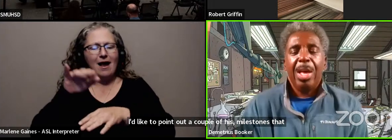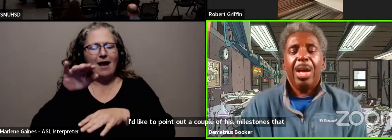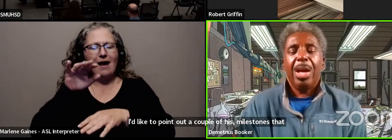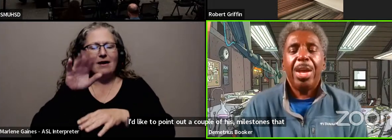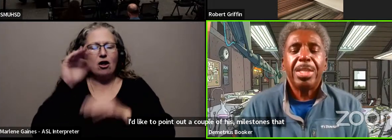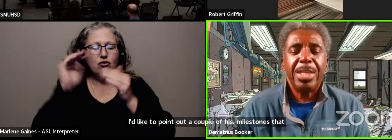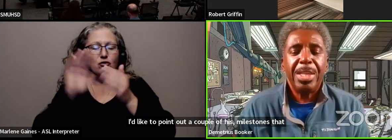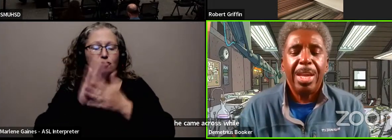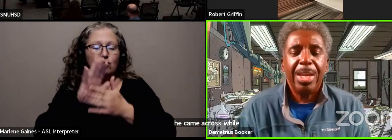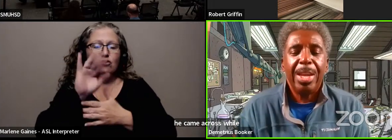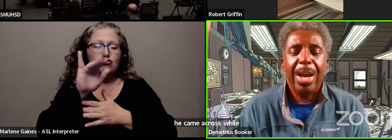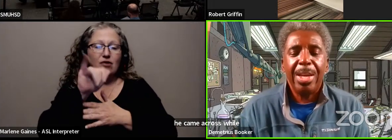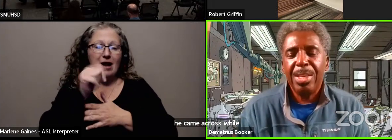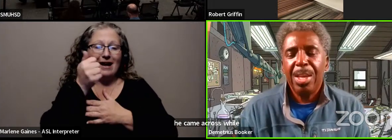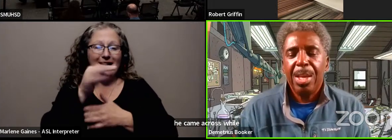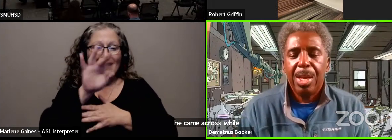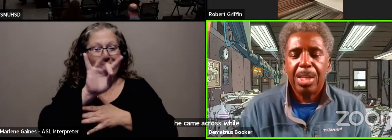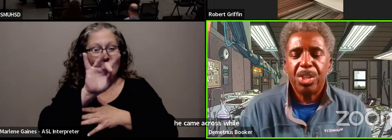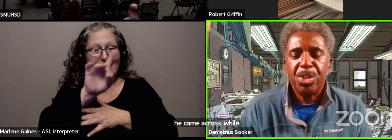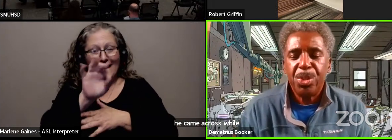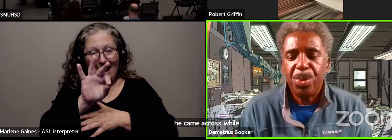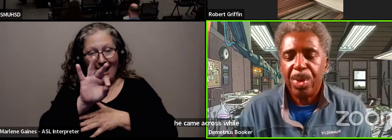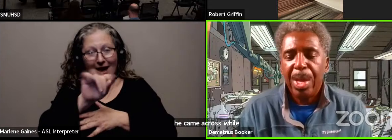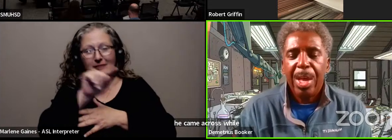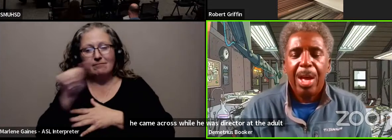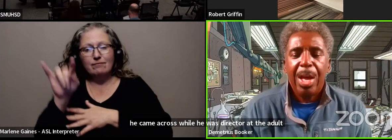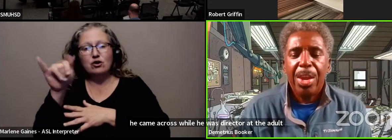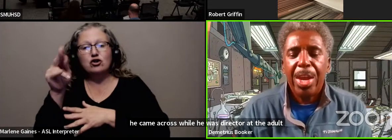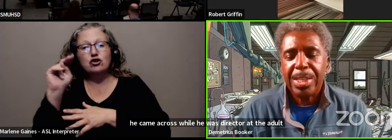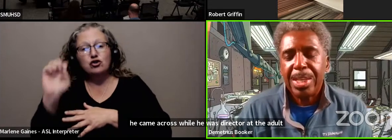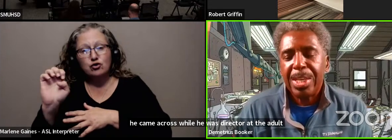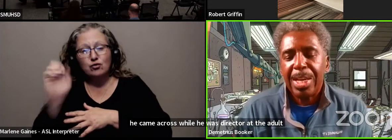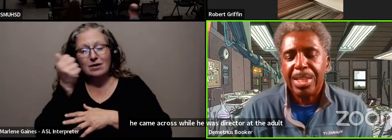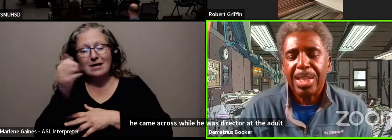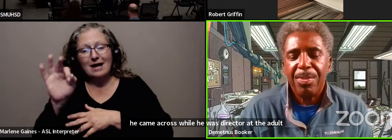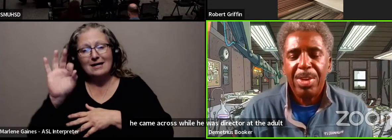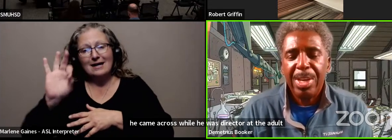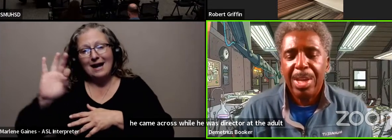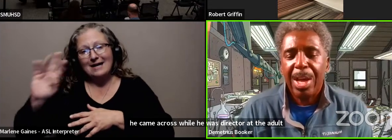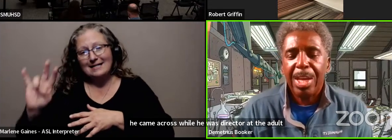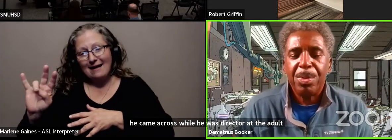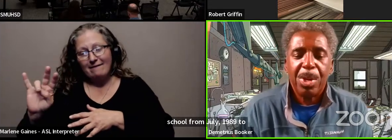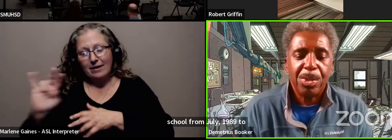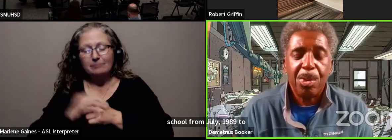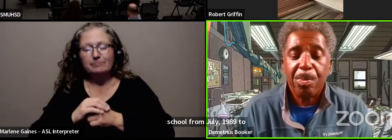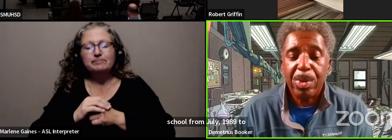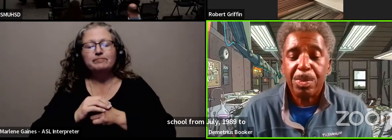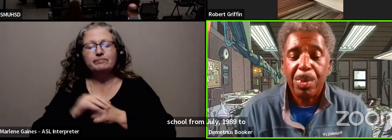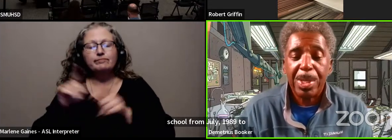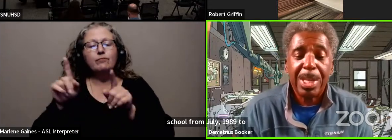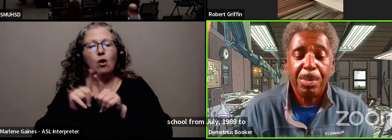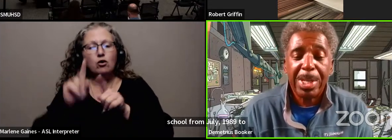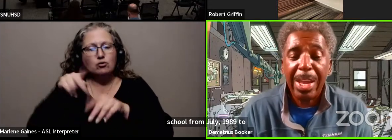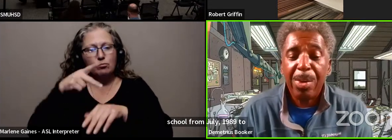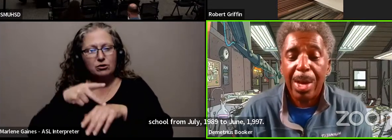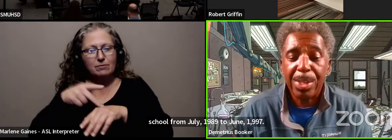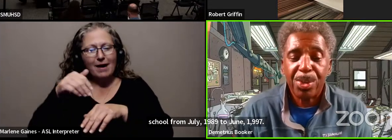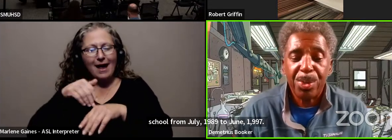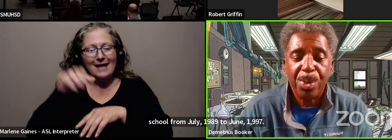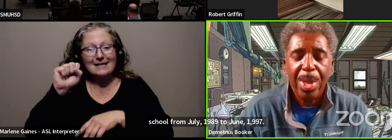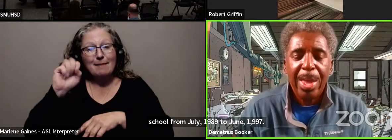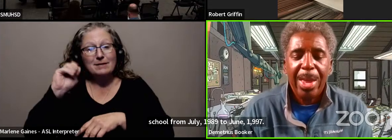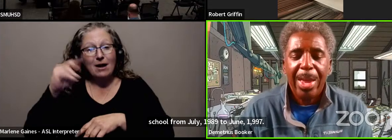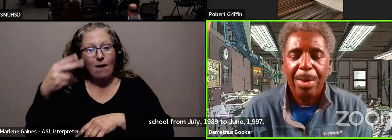July 1989 to June 1997. He was also a principal at San Mateo